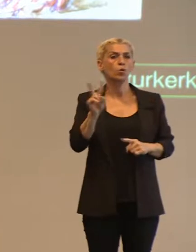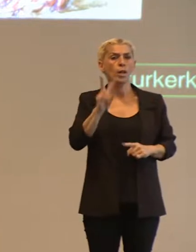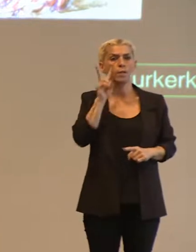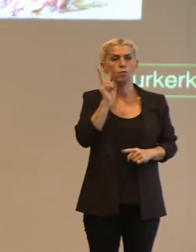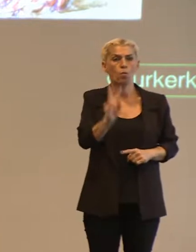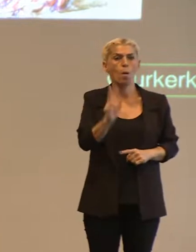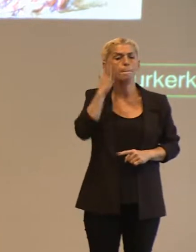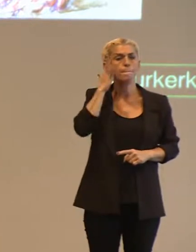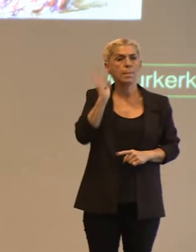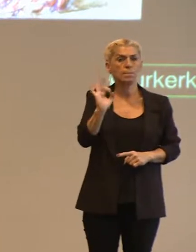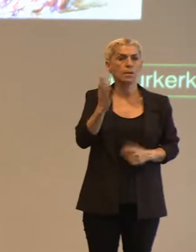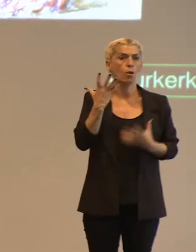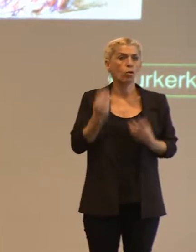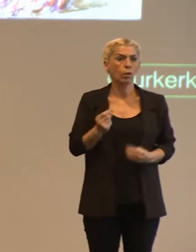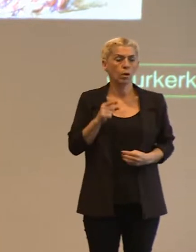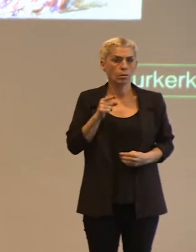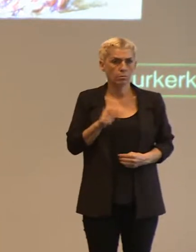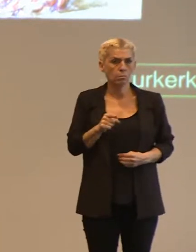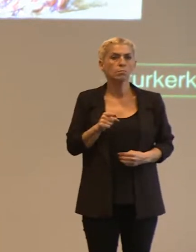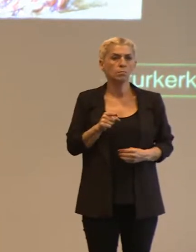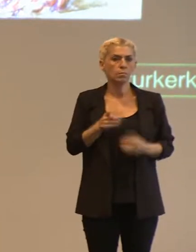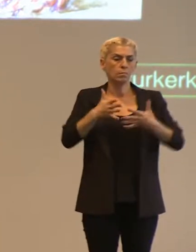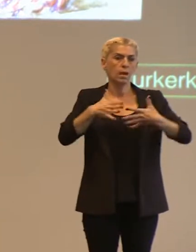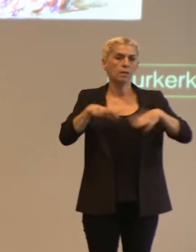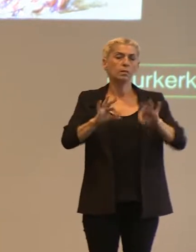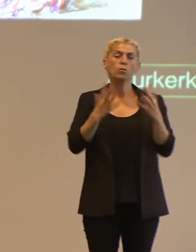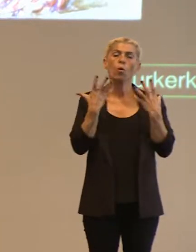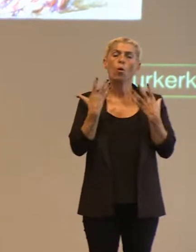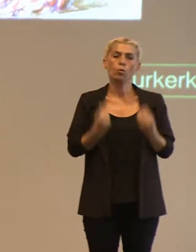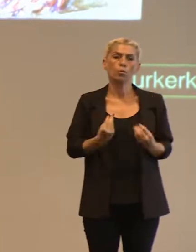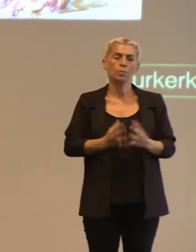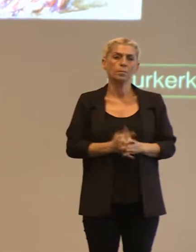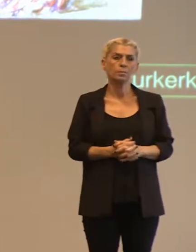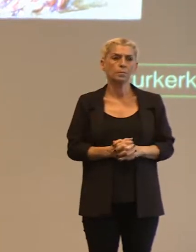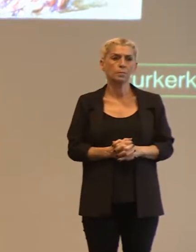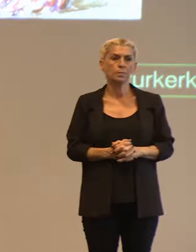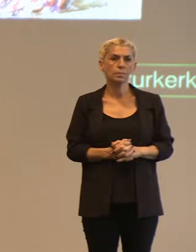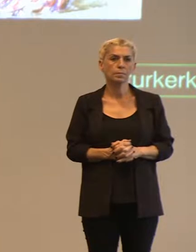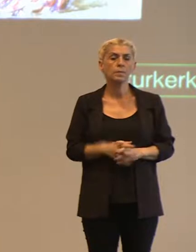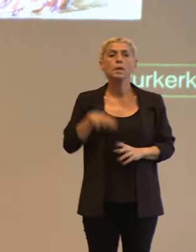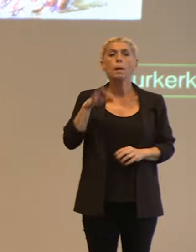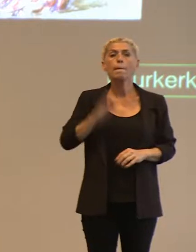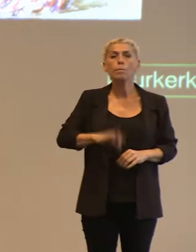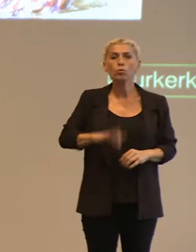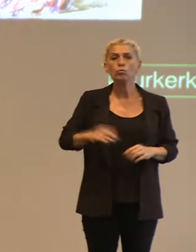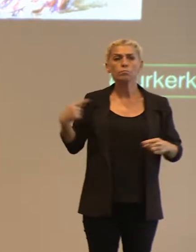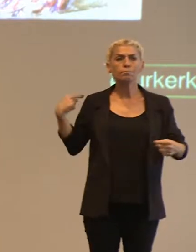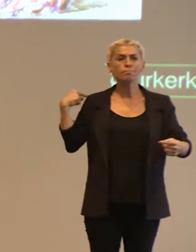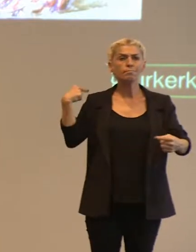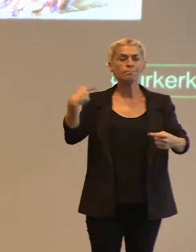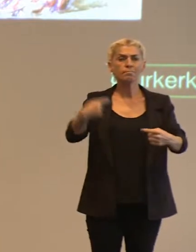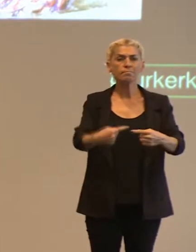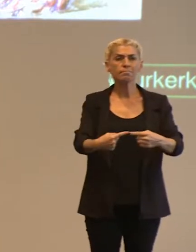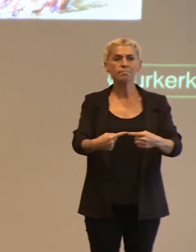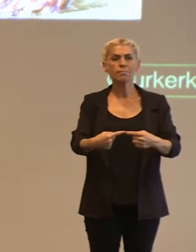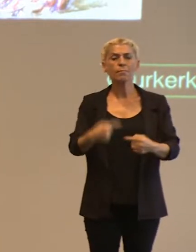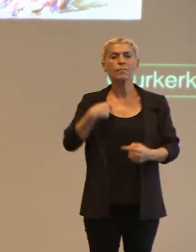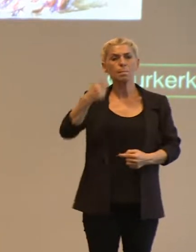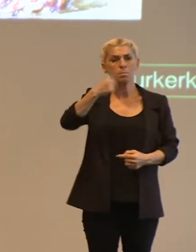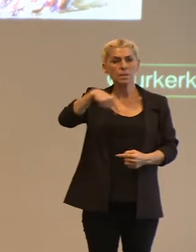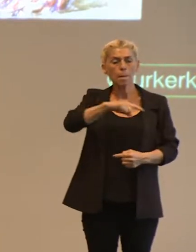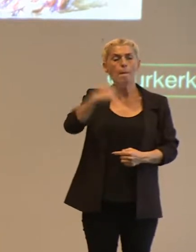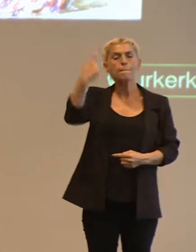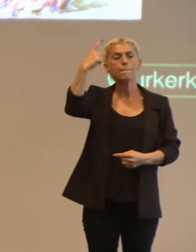methodology we always aspire to get closer to the real life situations by making use of